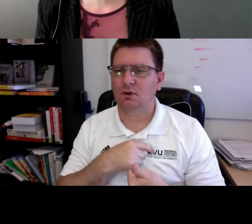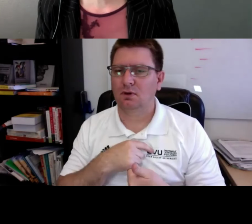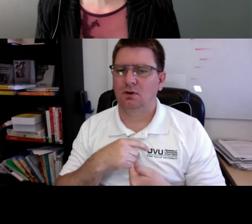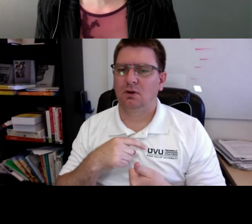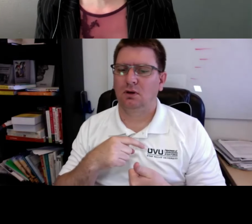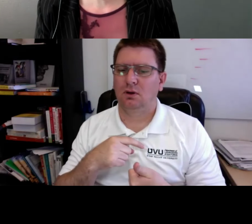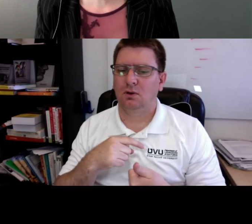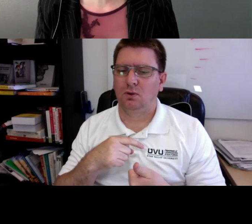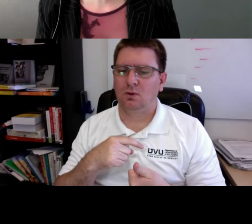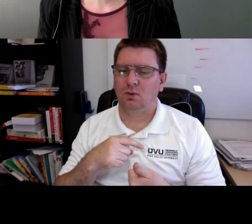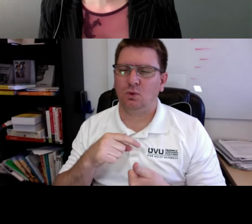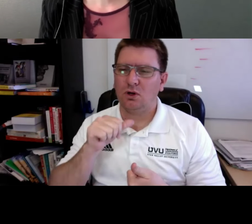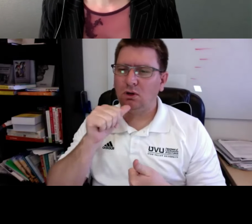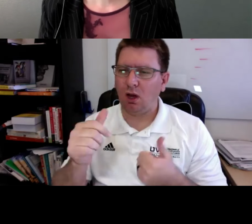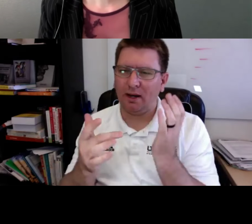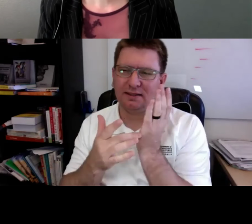program.